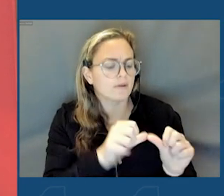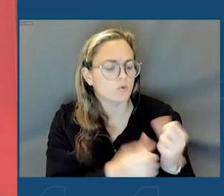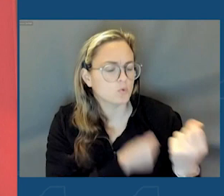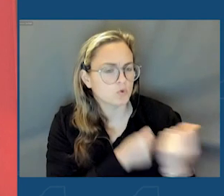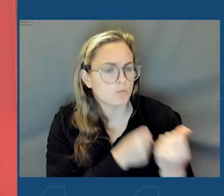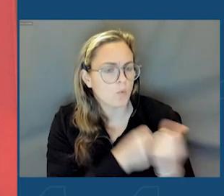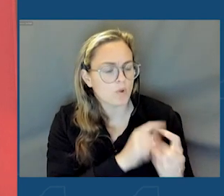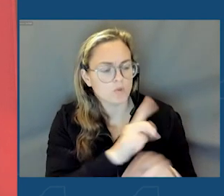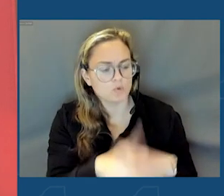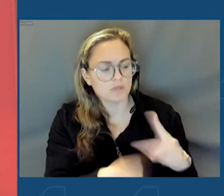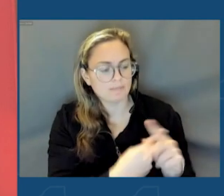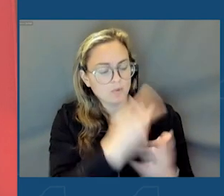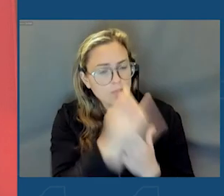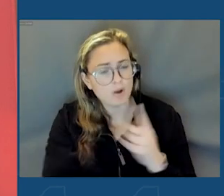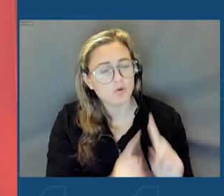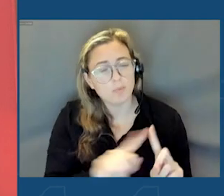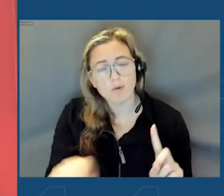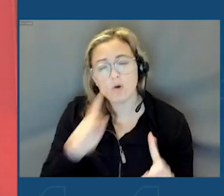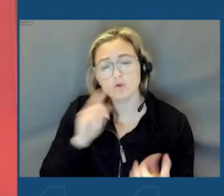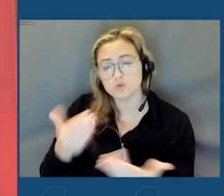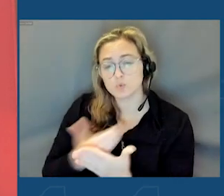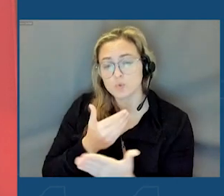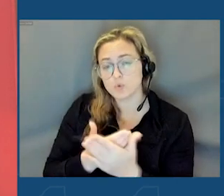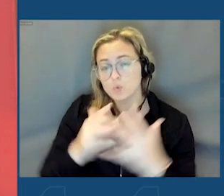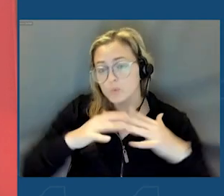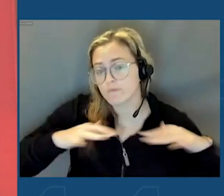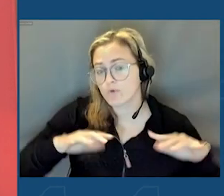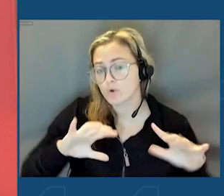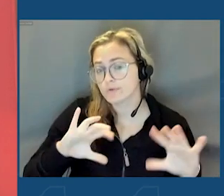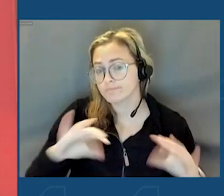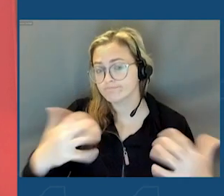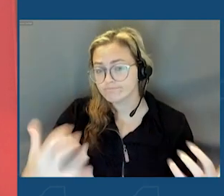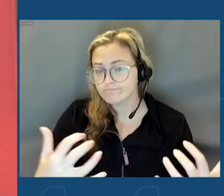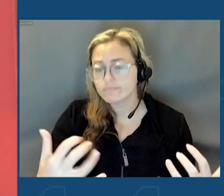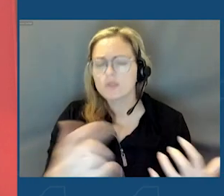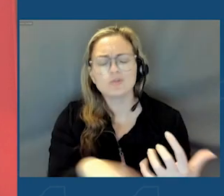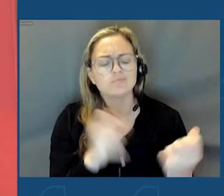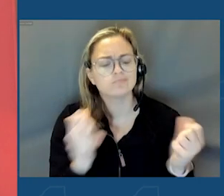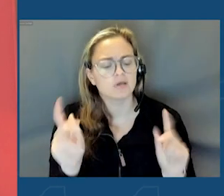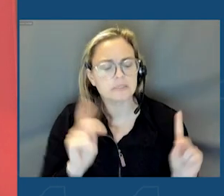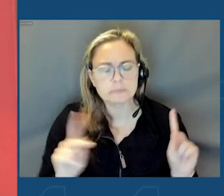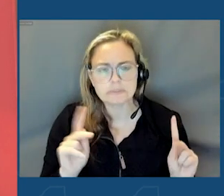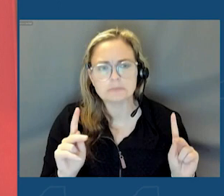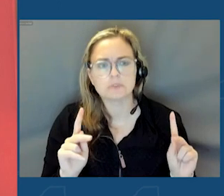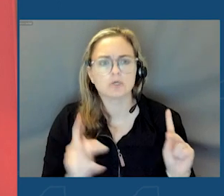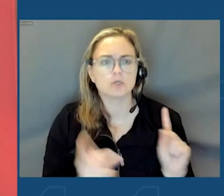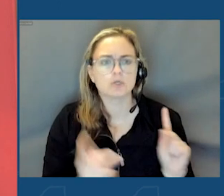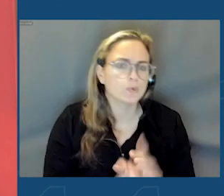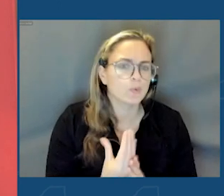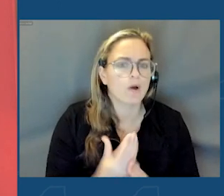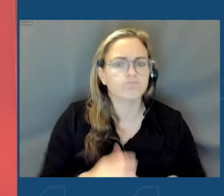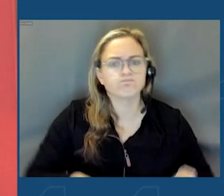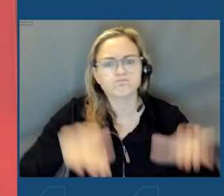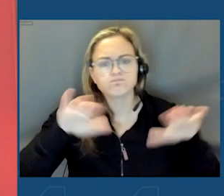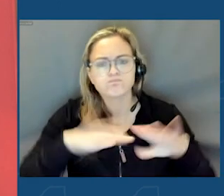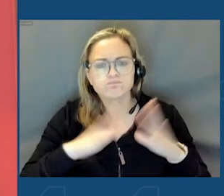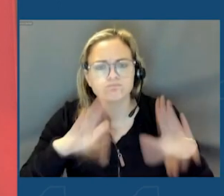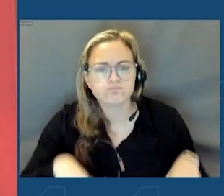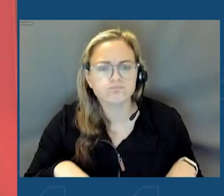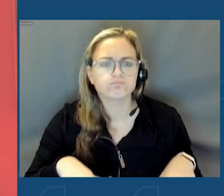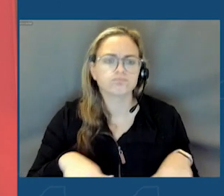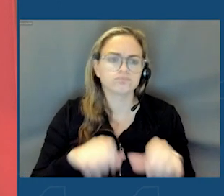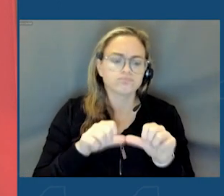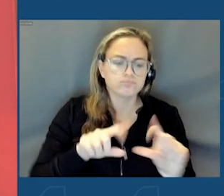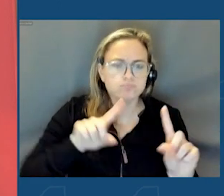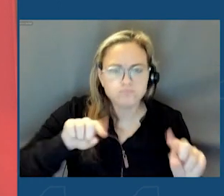these. Also want to reach new and diverse audiences. There are a lot of people who may grow up in a household where they're constantly taken to museums